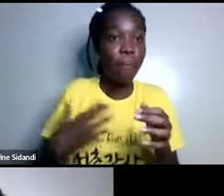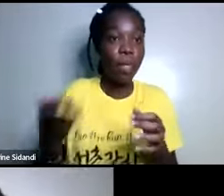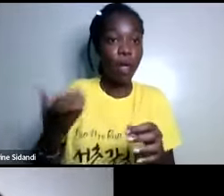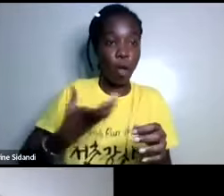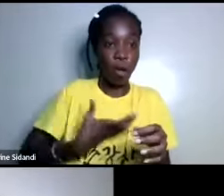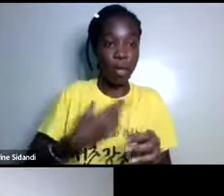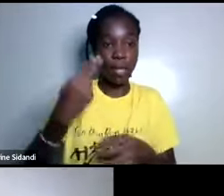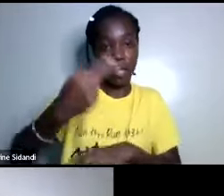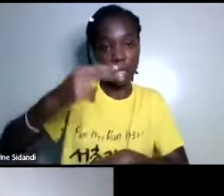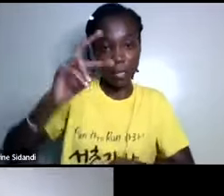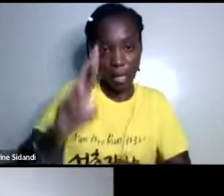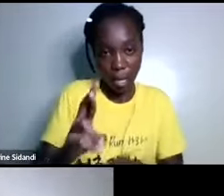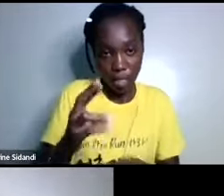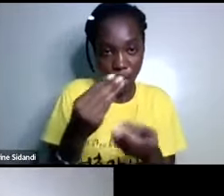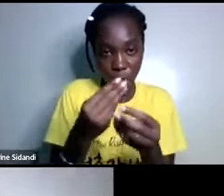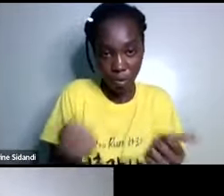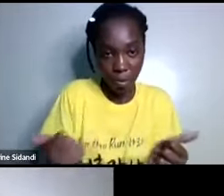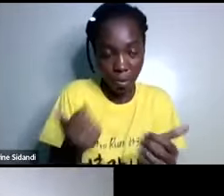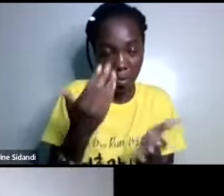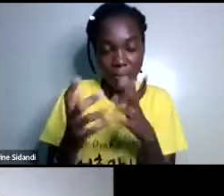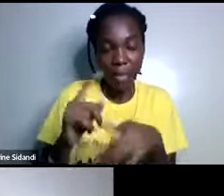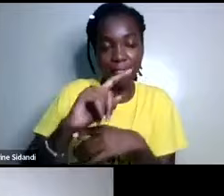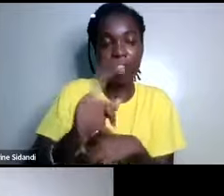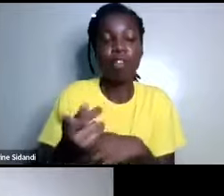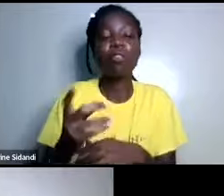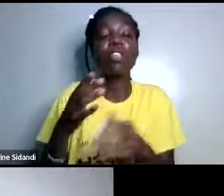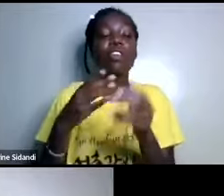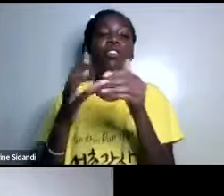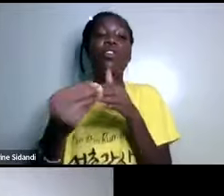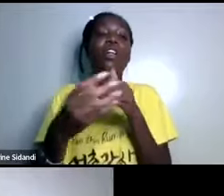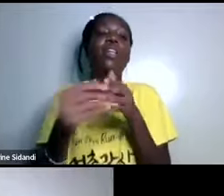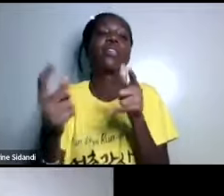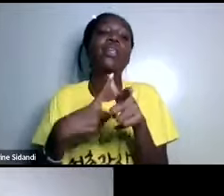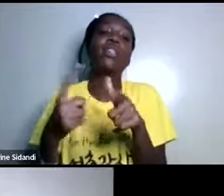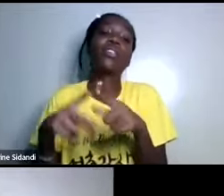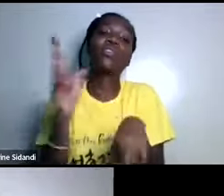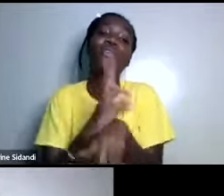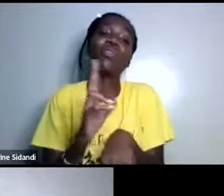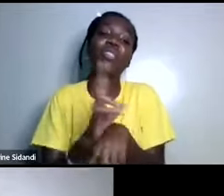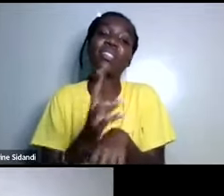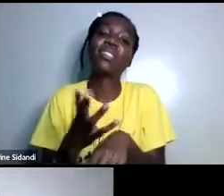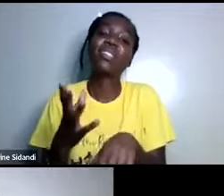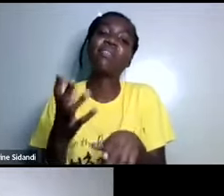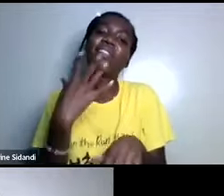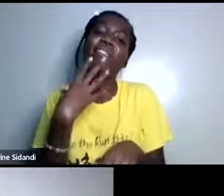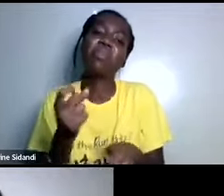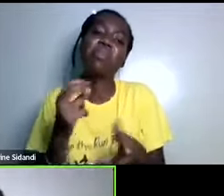solutions company and I'm spending $1,000 and Gracie is spending 500, of course, I'm gonna get more results.